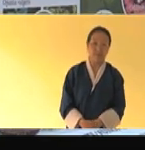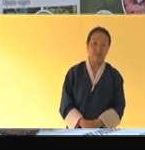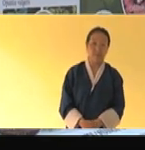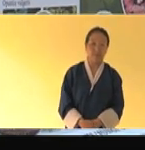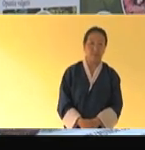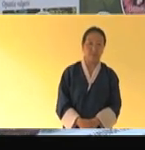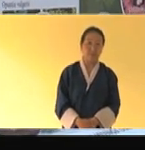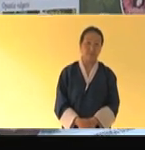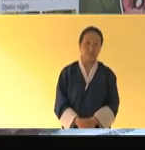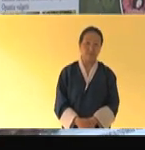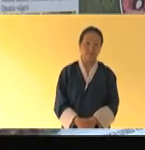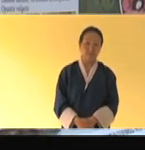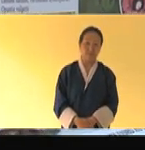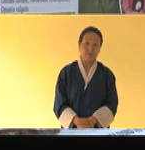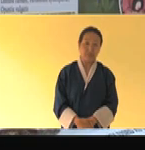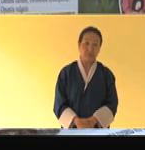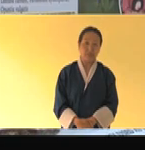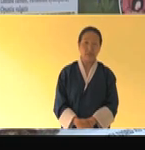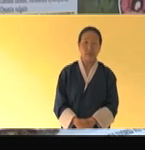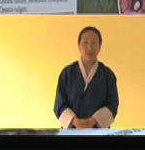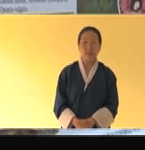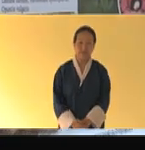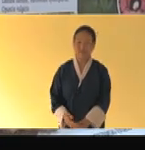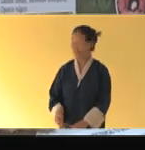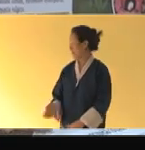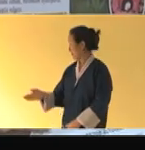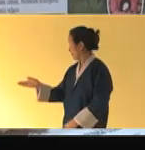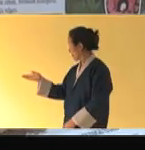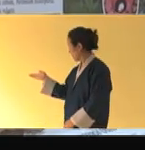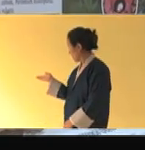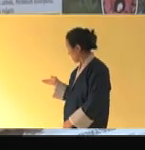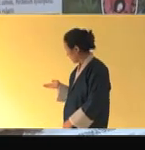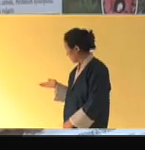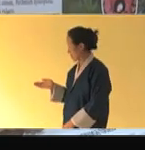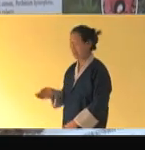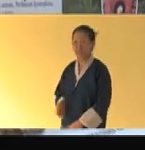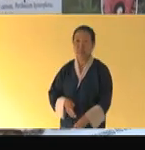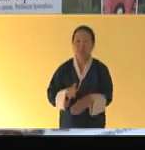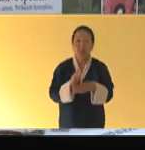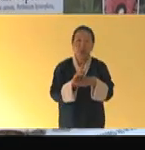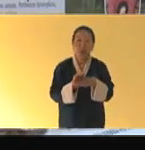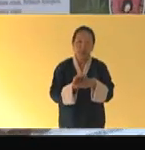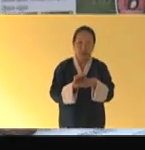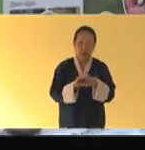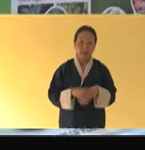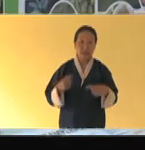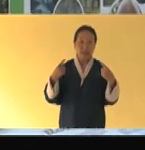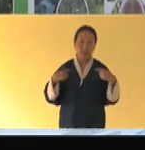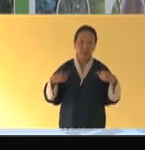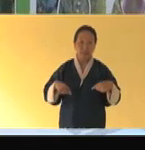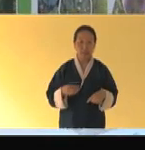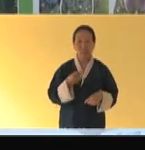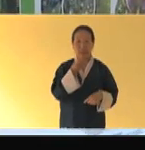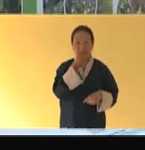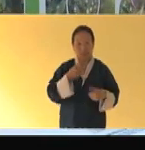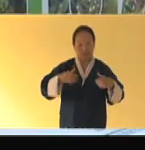the agricultural and forest plant species. And coming to the plant samples here, so these are the few examples of